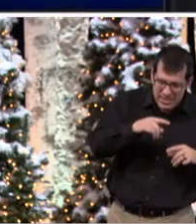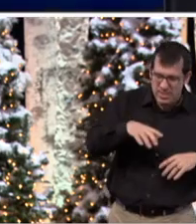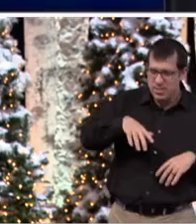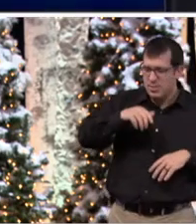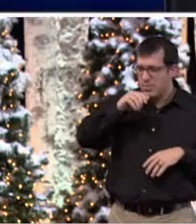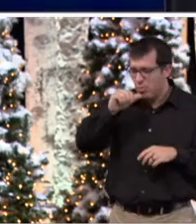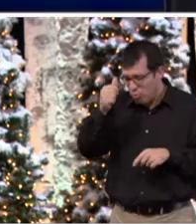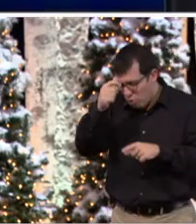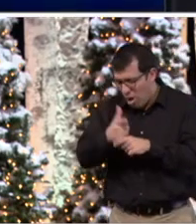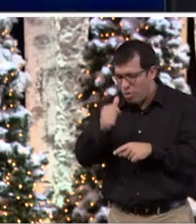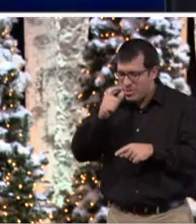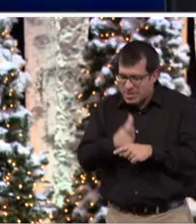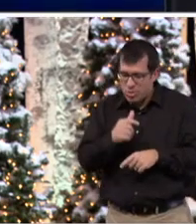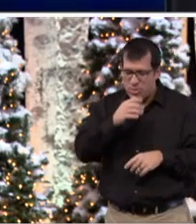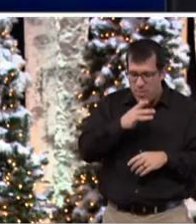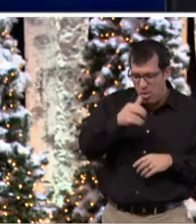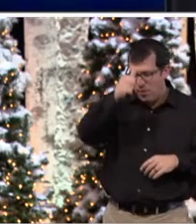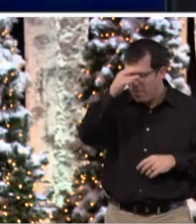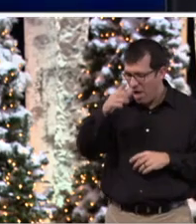mothers, fathers.